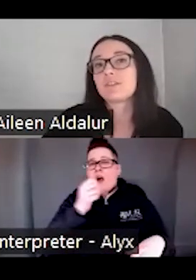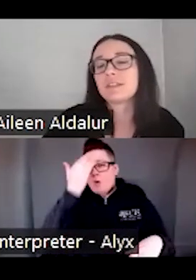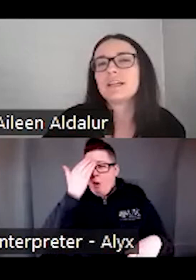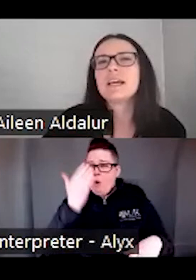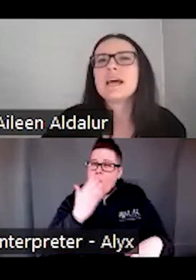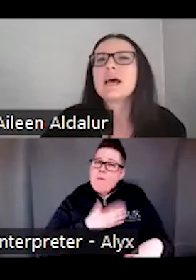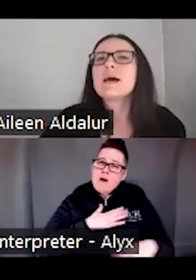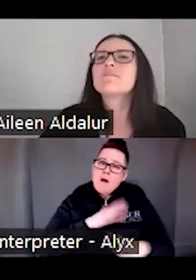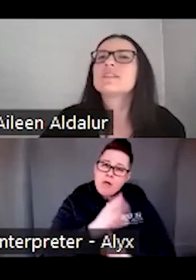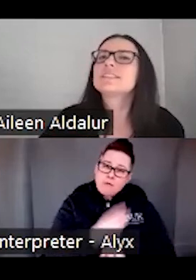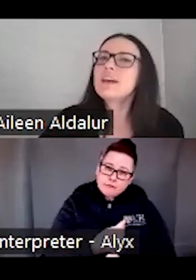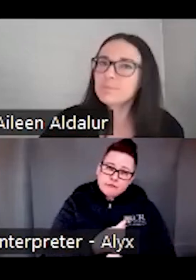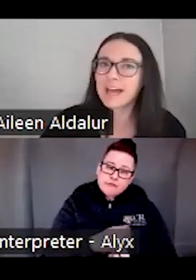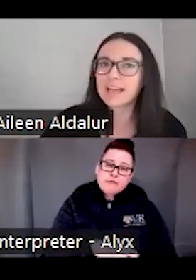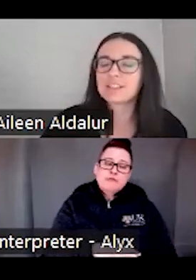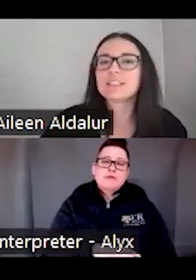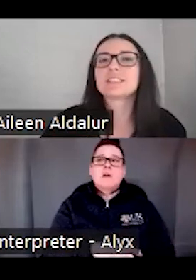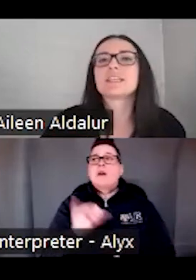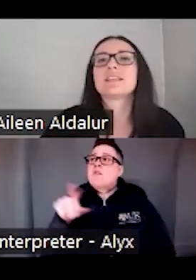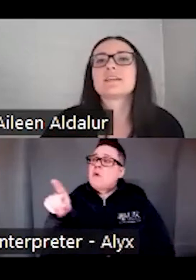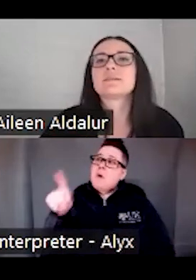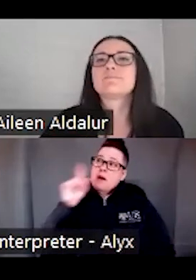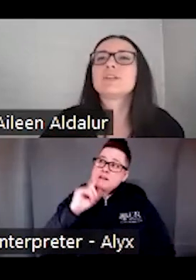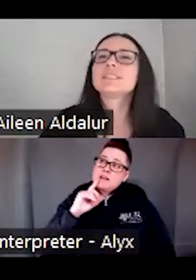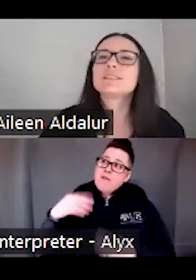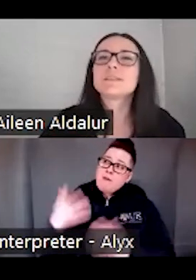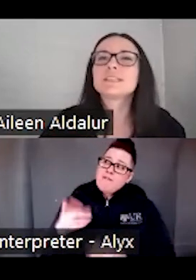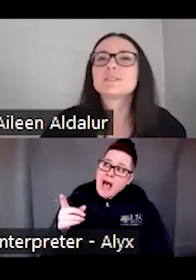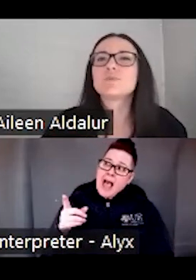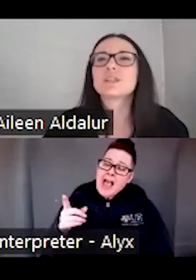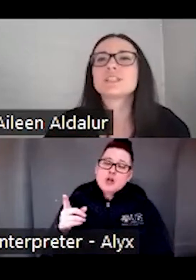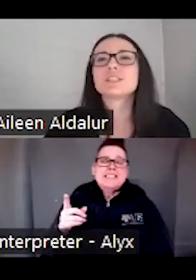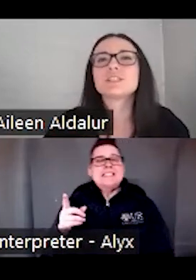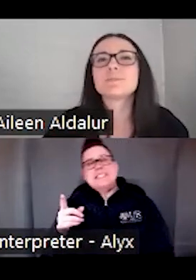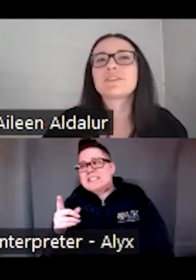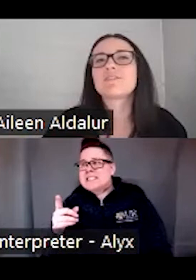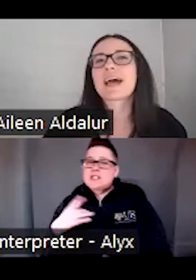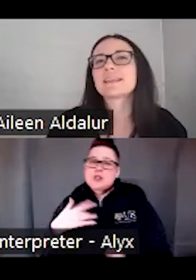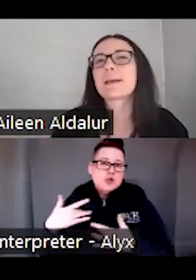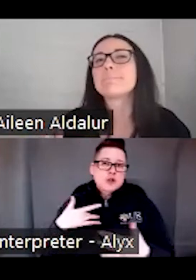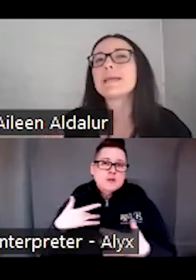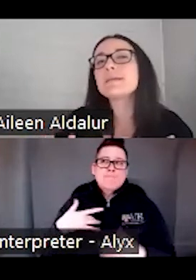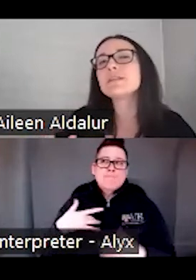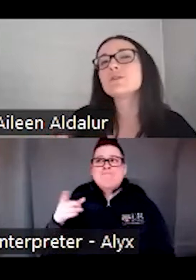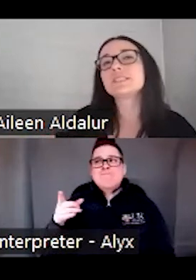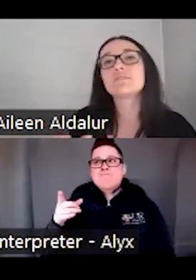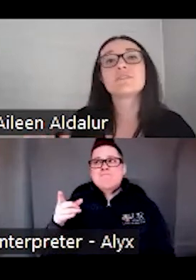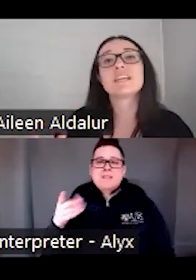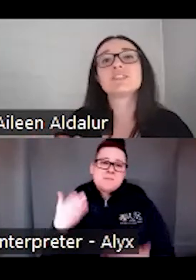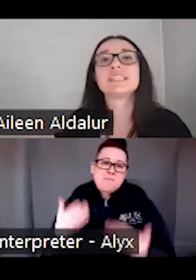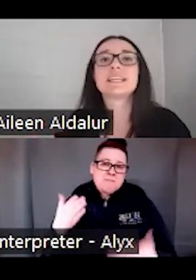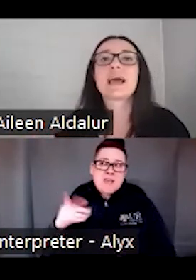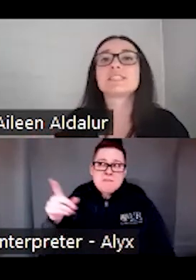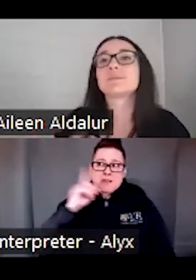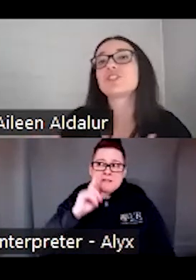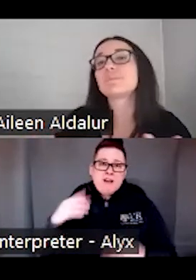health. For the deaf providers, the participants were concerned about the fact that maybe those deaf